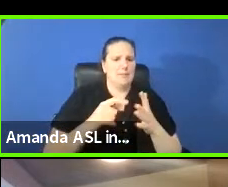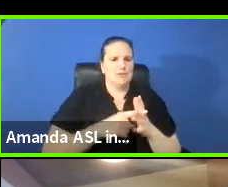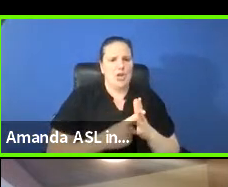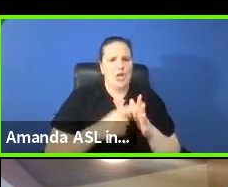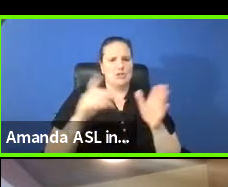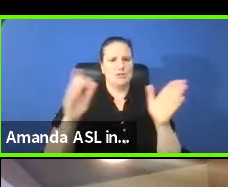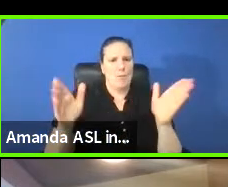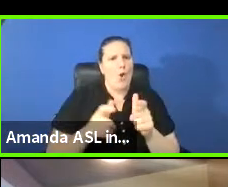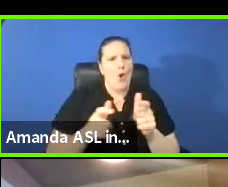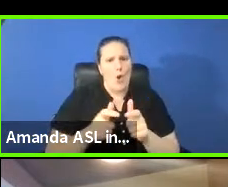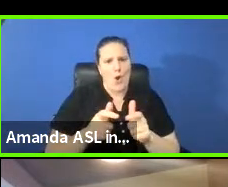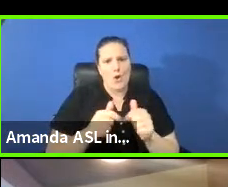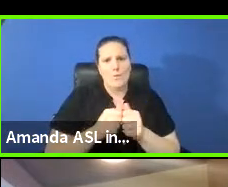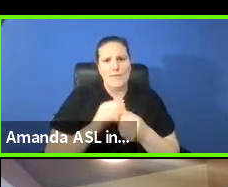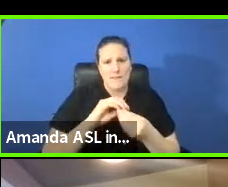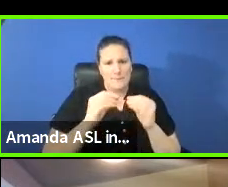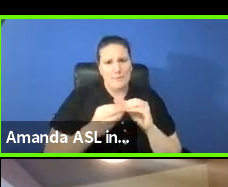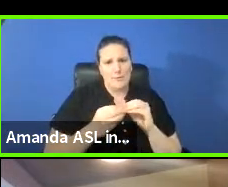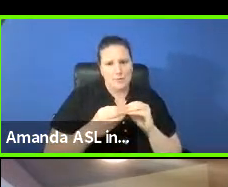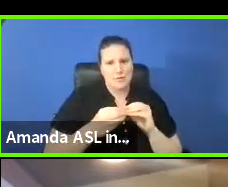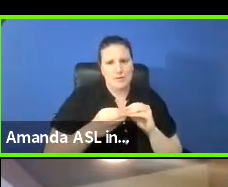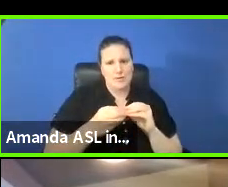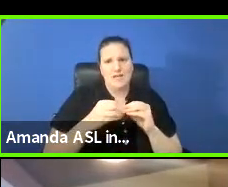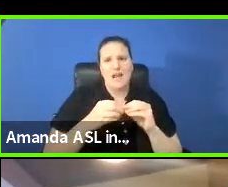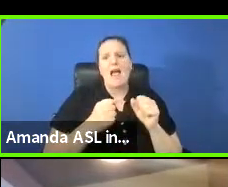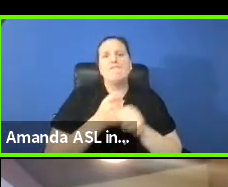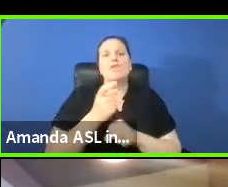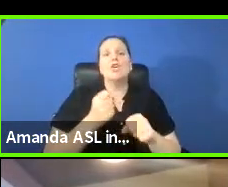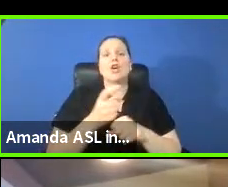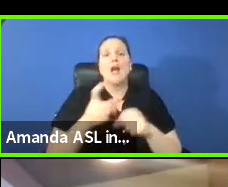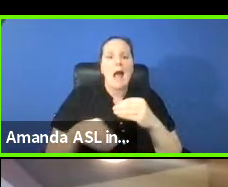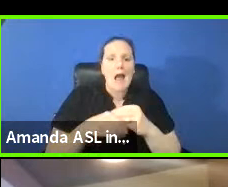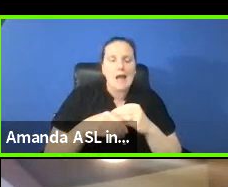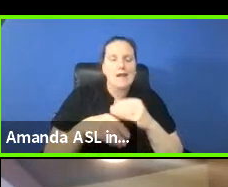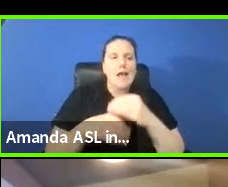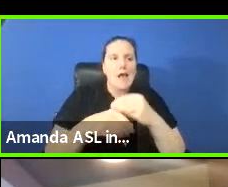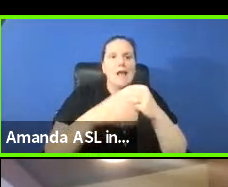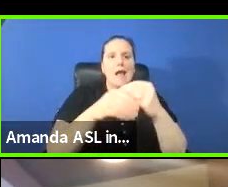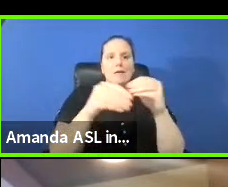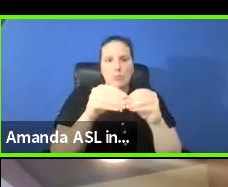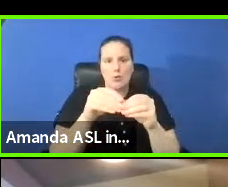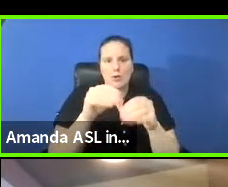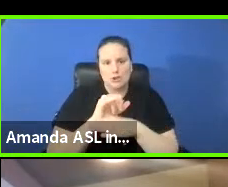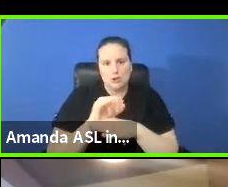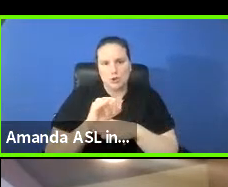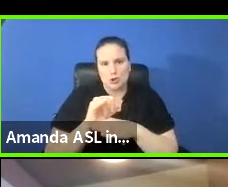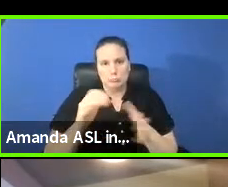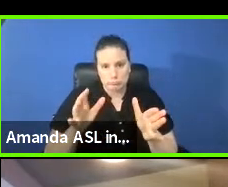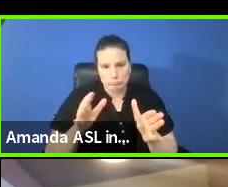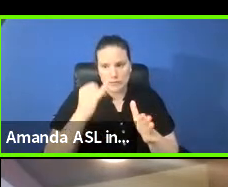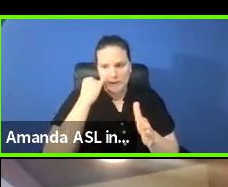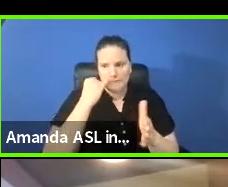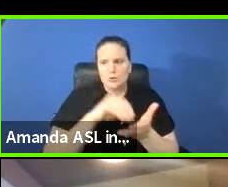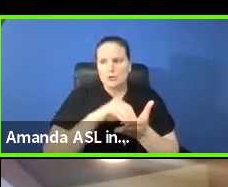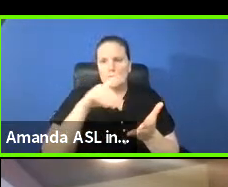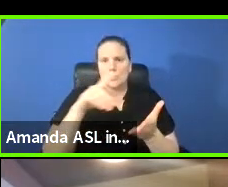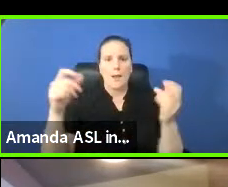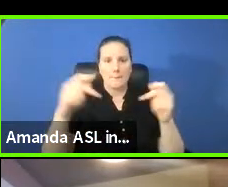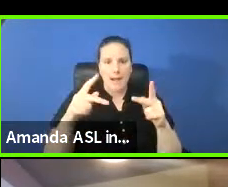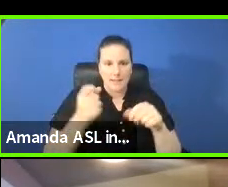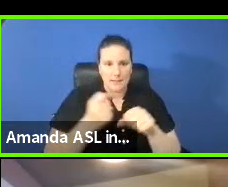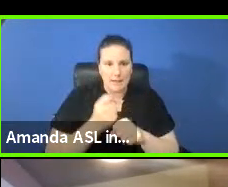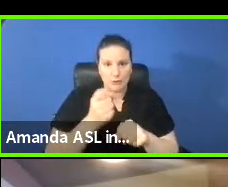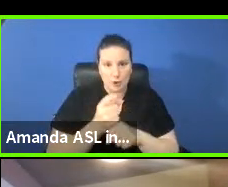bit smaller with our number, and each year keep adding more interns on, especially if students come back each year.